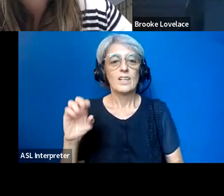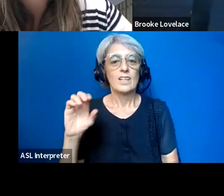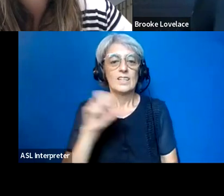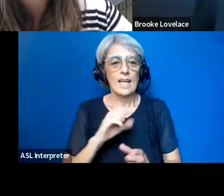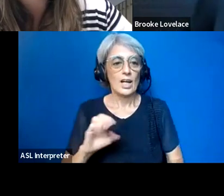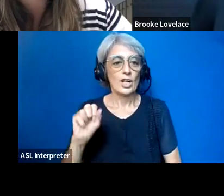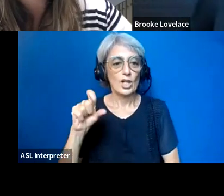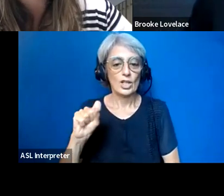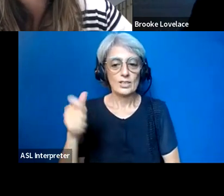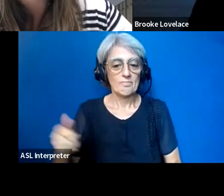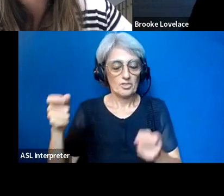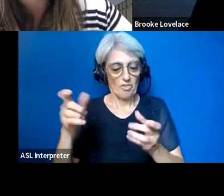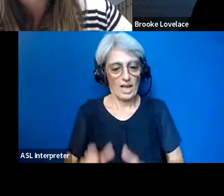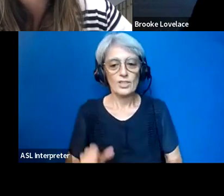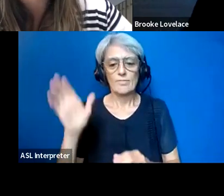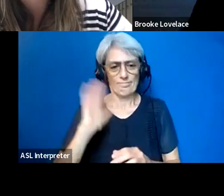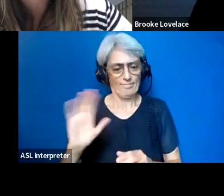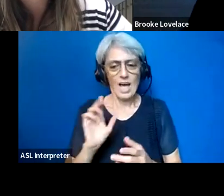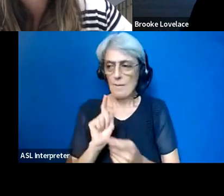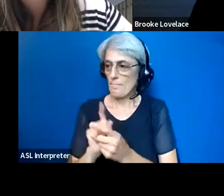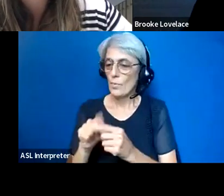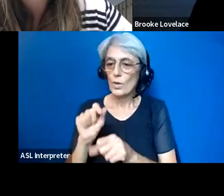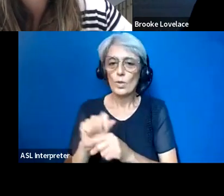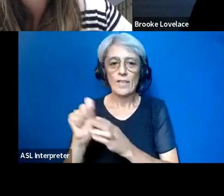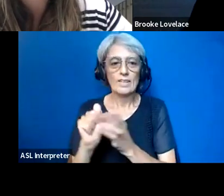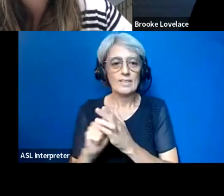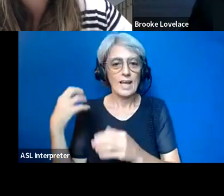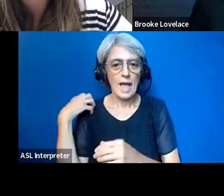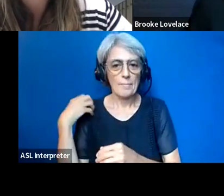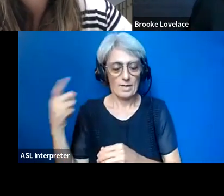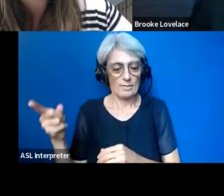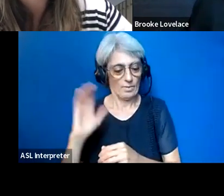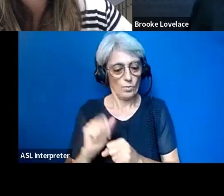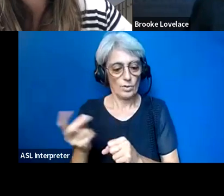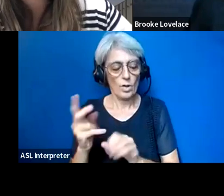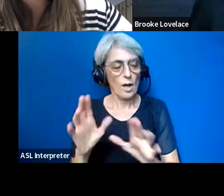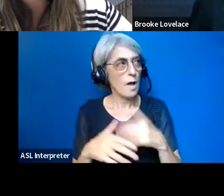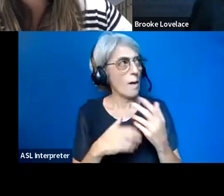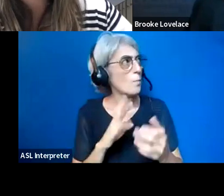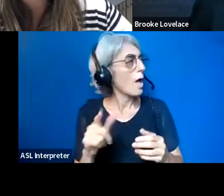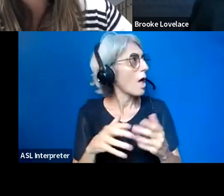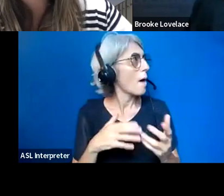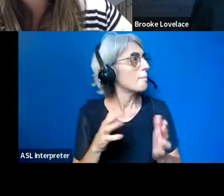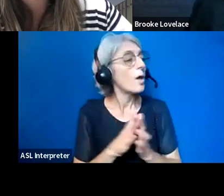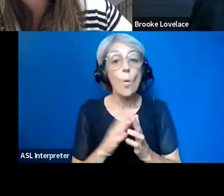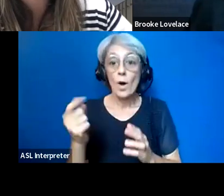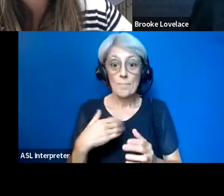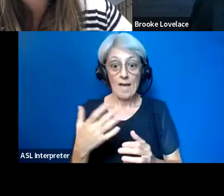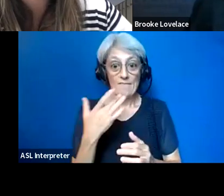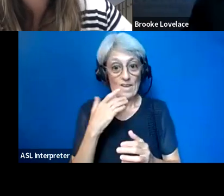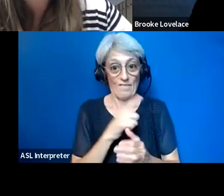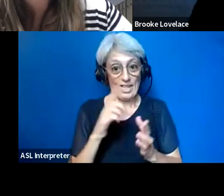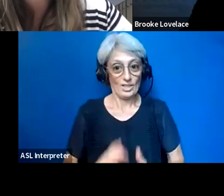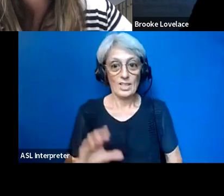I got to know him when he worked at the state capitol, when he worked with two of, especially one of my favorite legislators, Senator